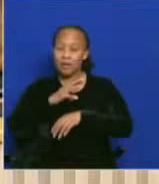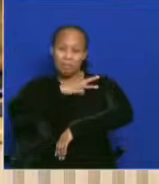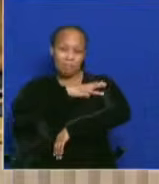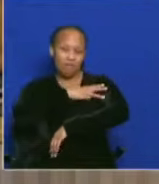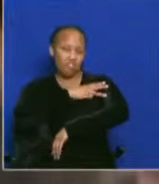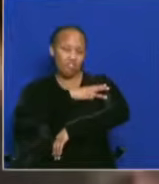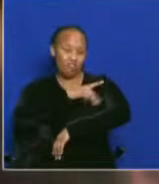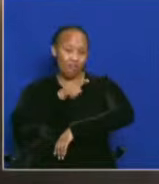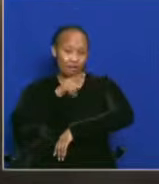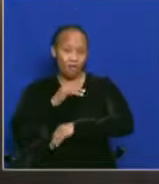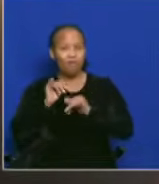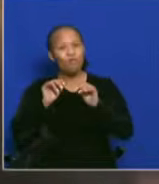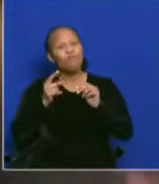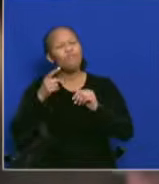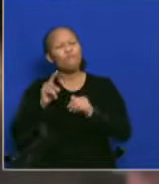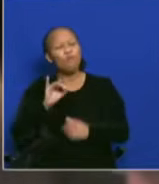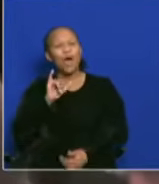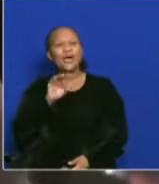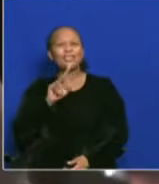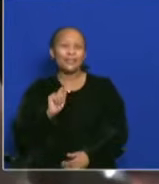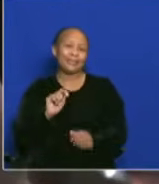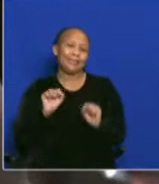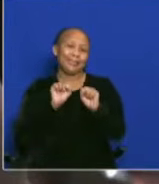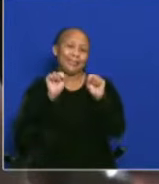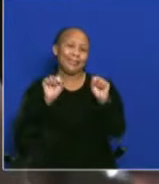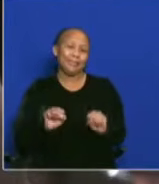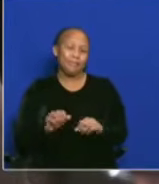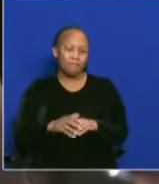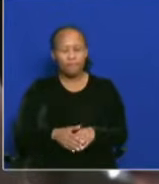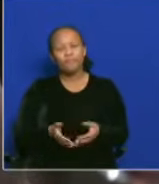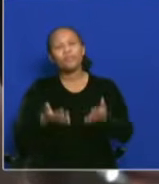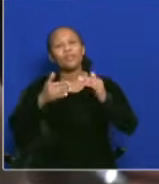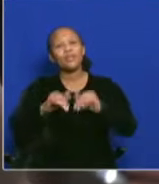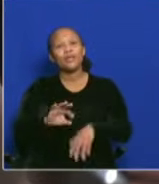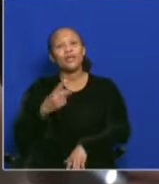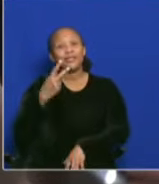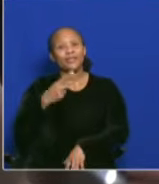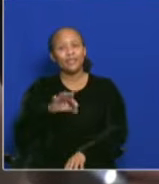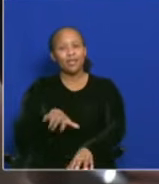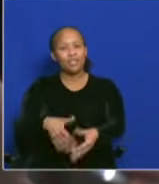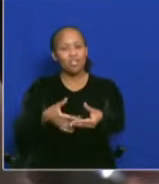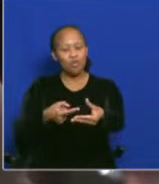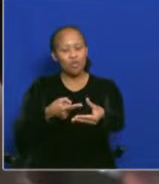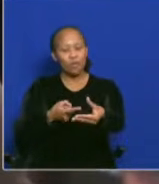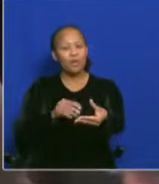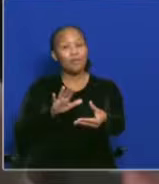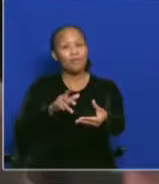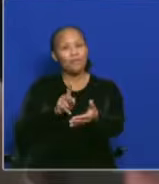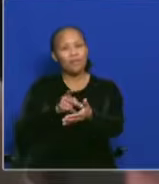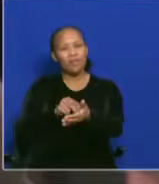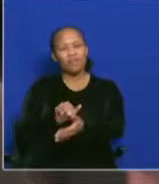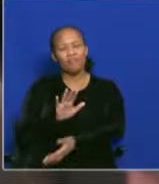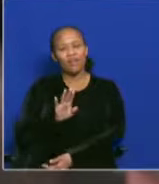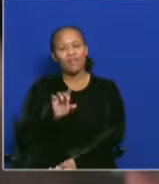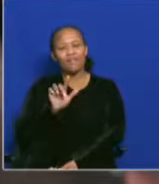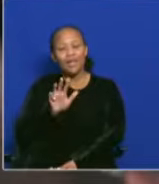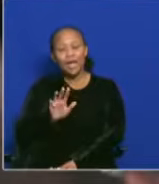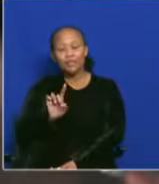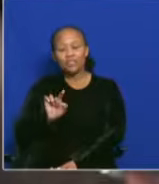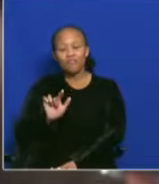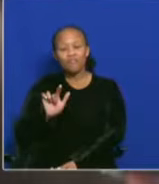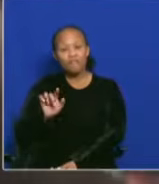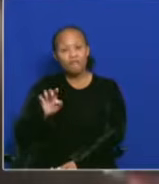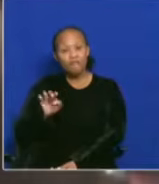fact. The second document that's attached on page 5974 is